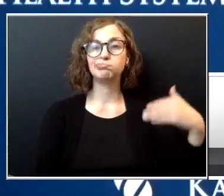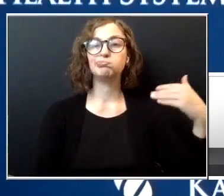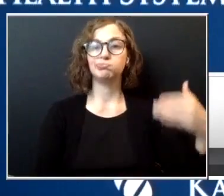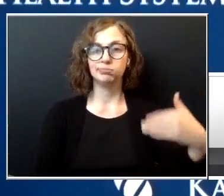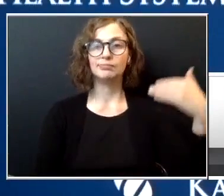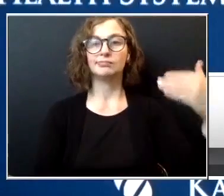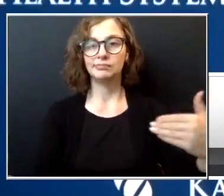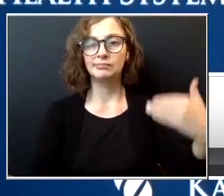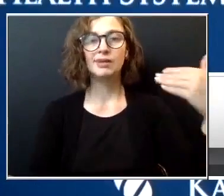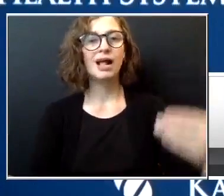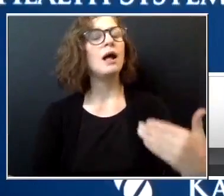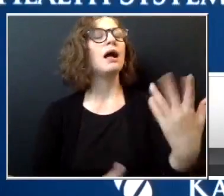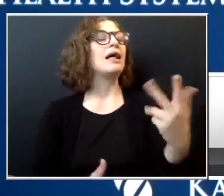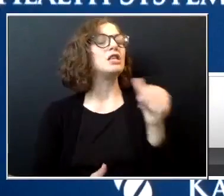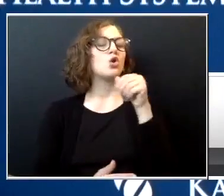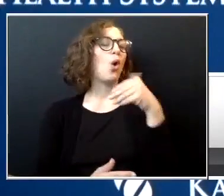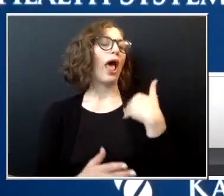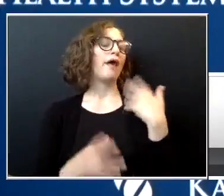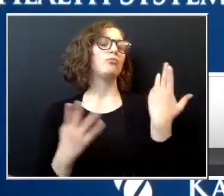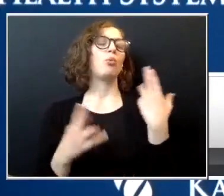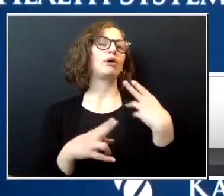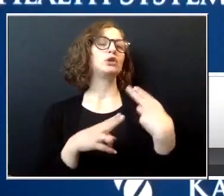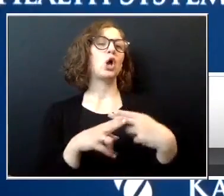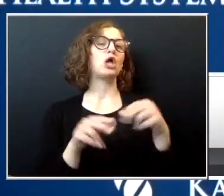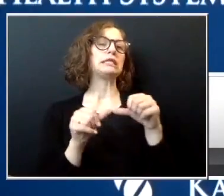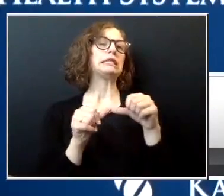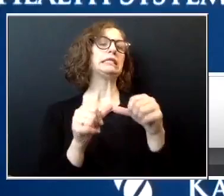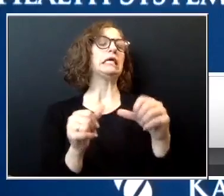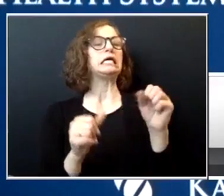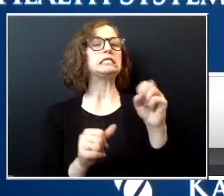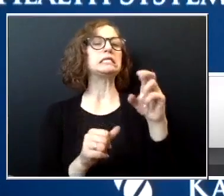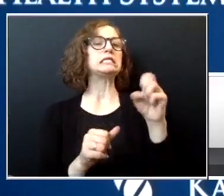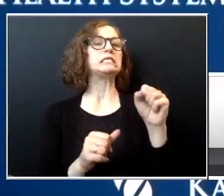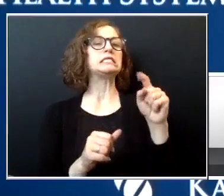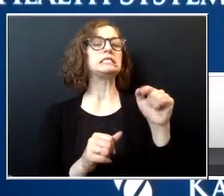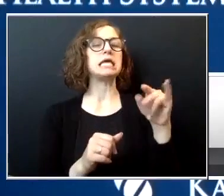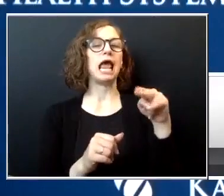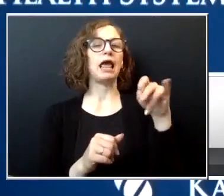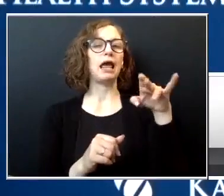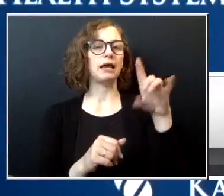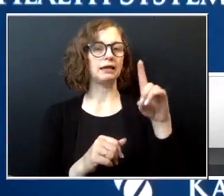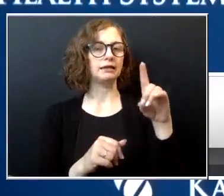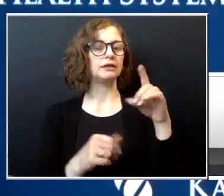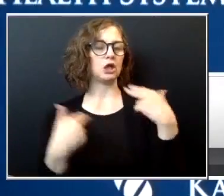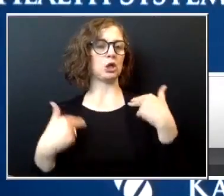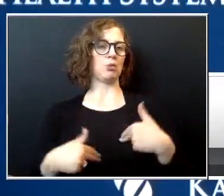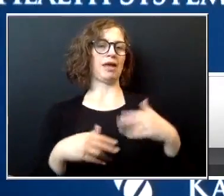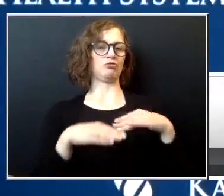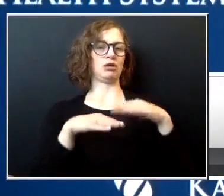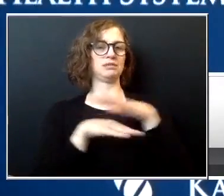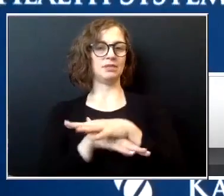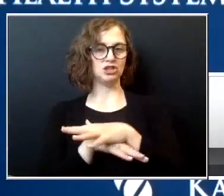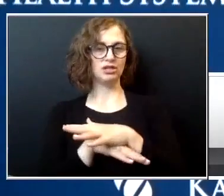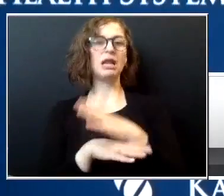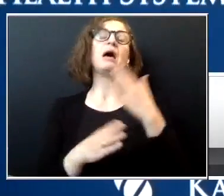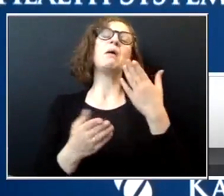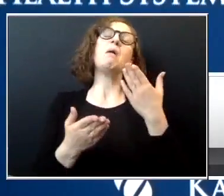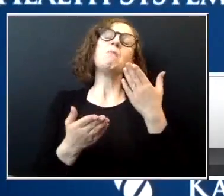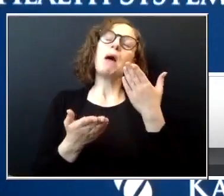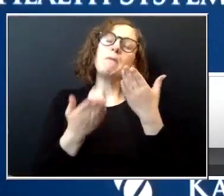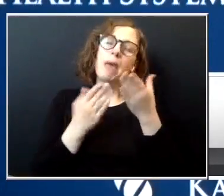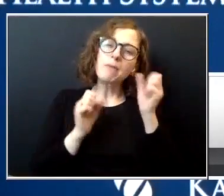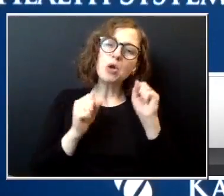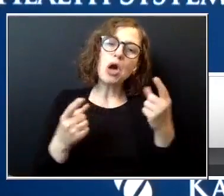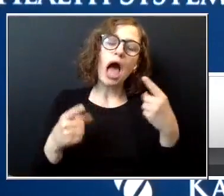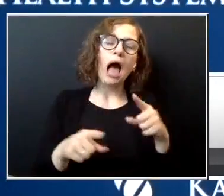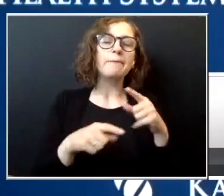human transmission, but we have seen non-sustained human transmission. That means if a person has it, they may spread it to 2 or 3 other people, not